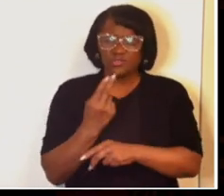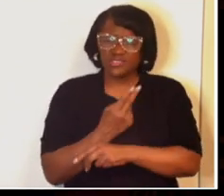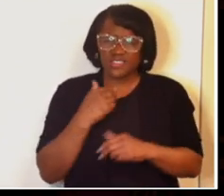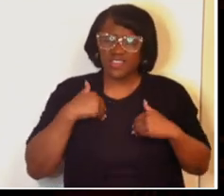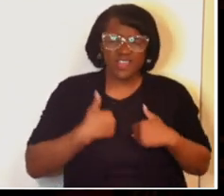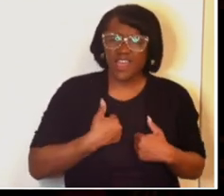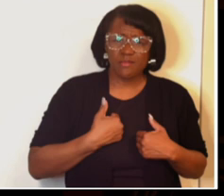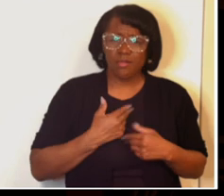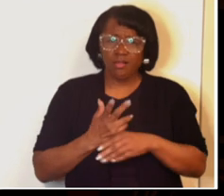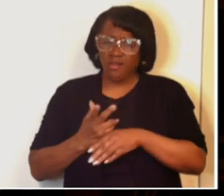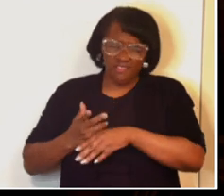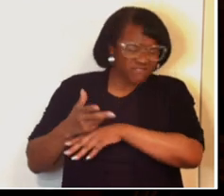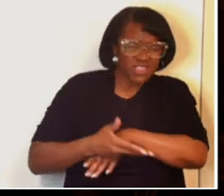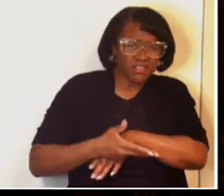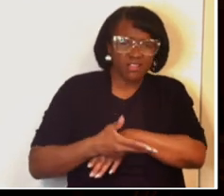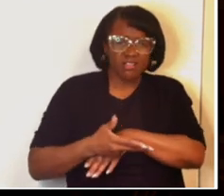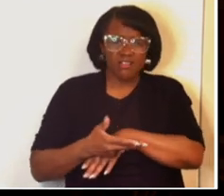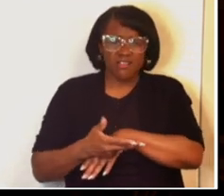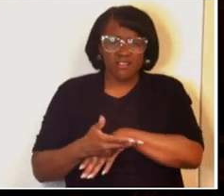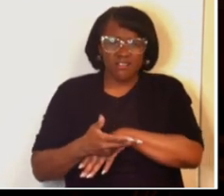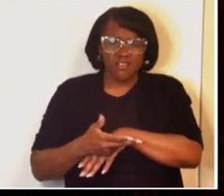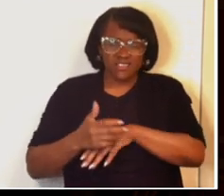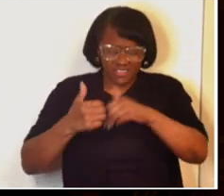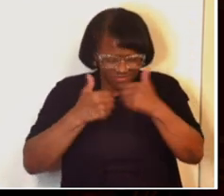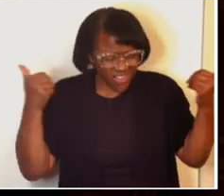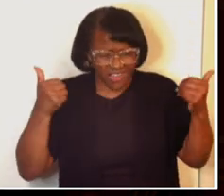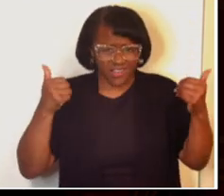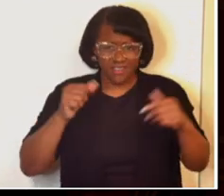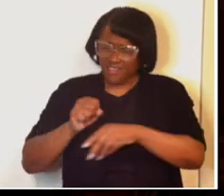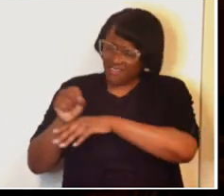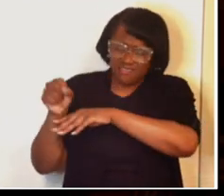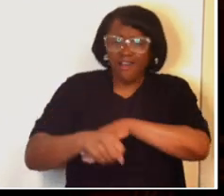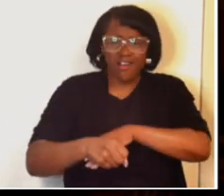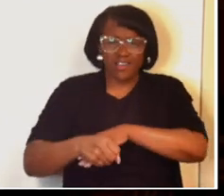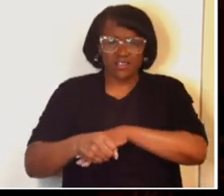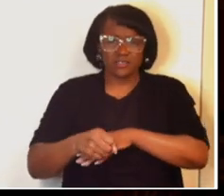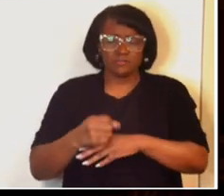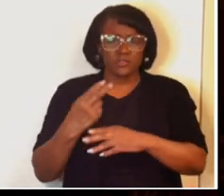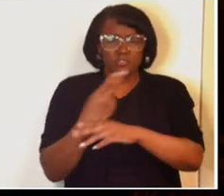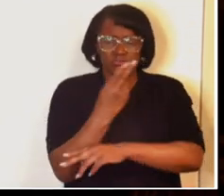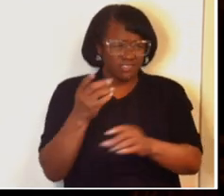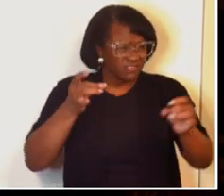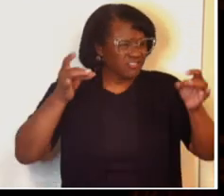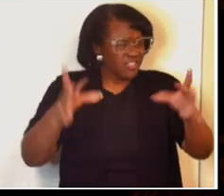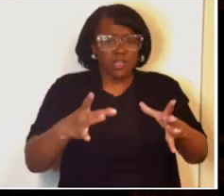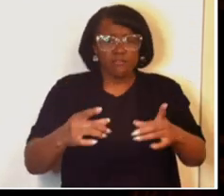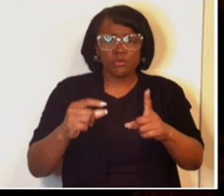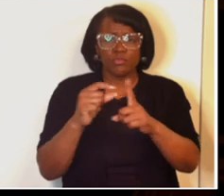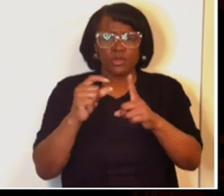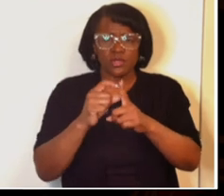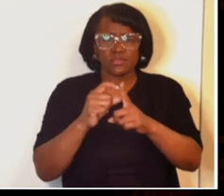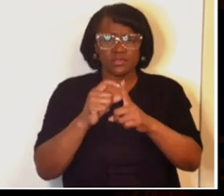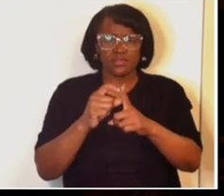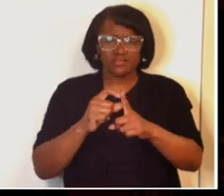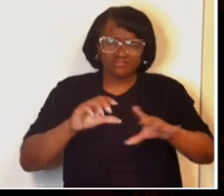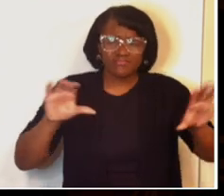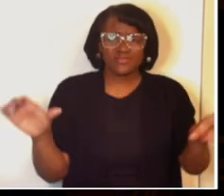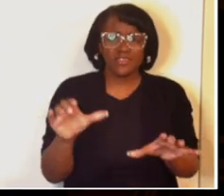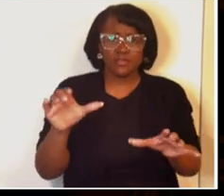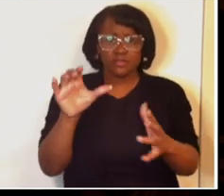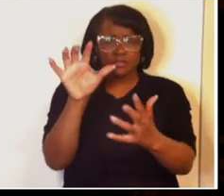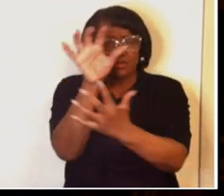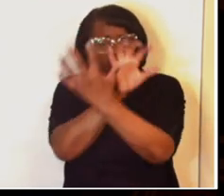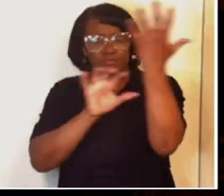divide, conquer, using hateful words, deeds, confusion,